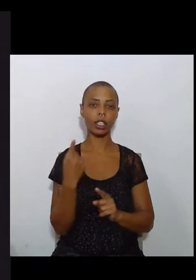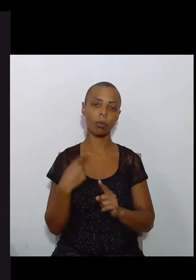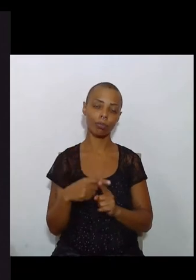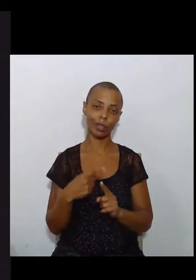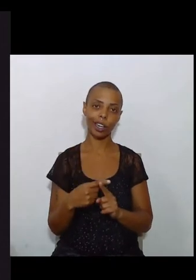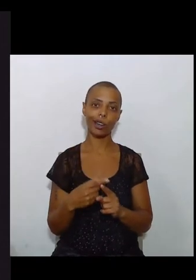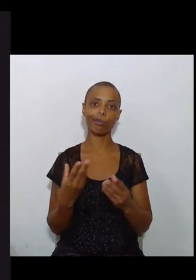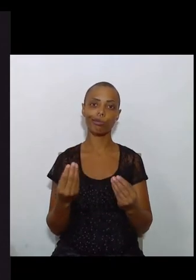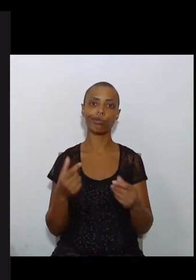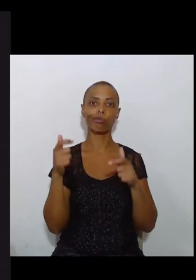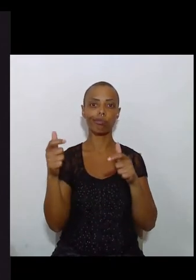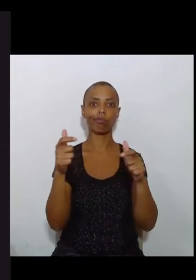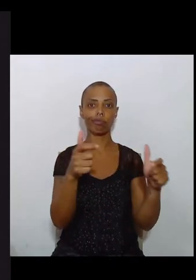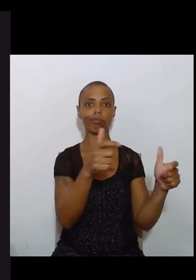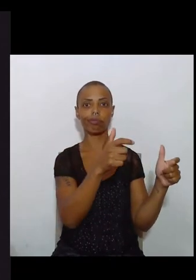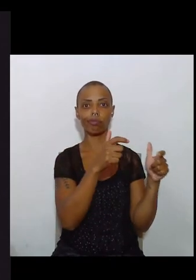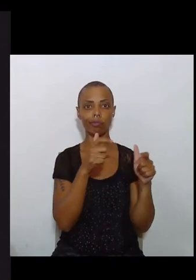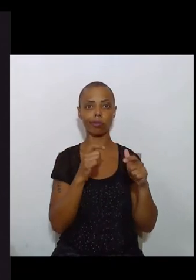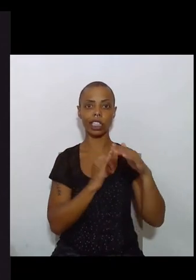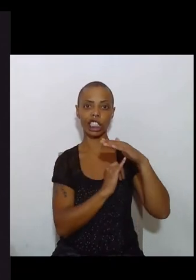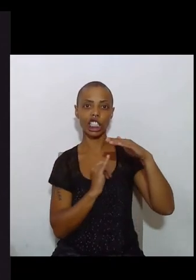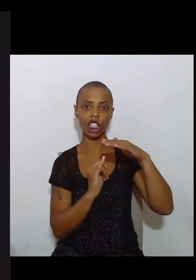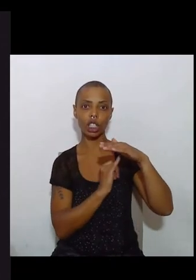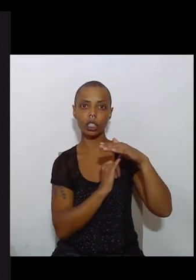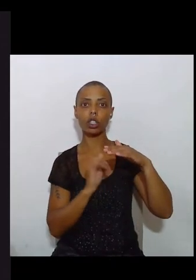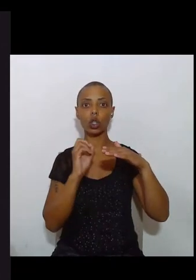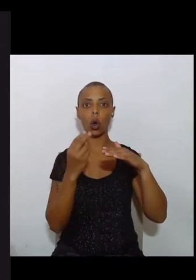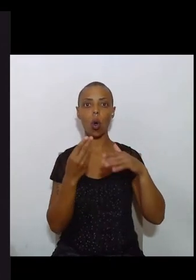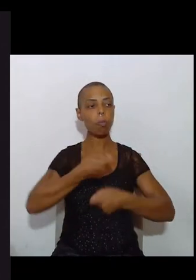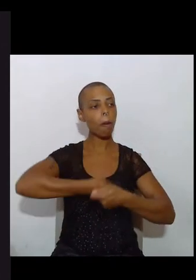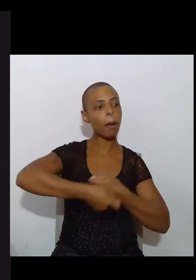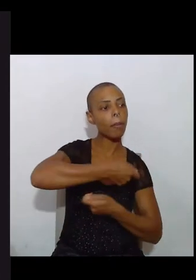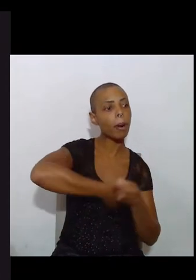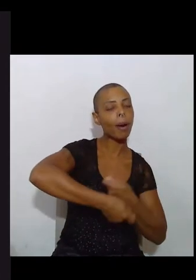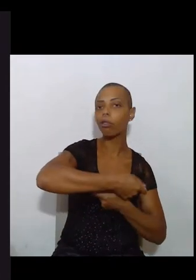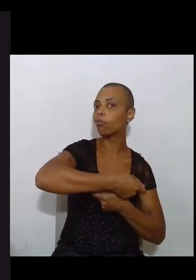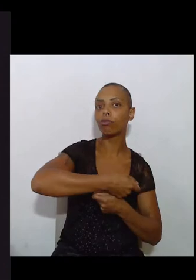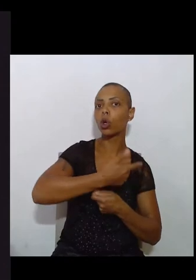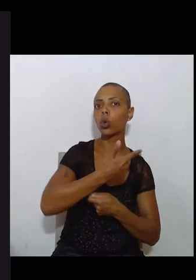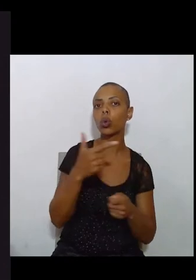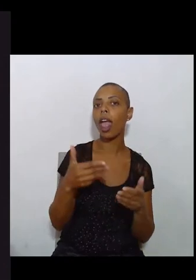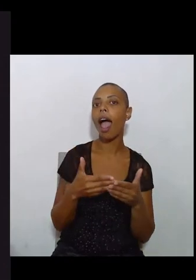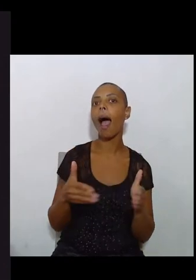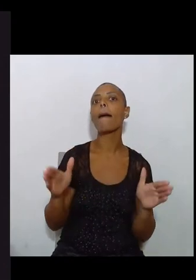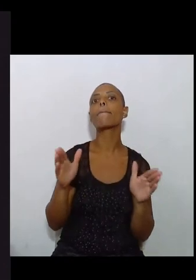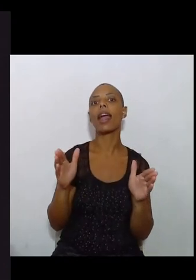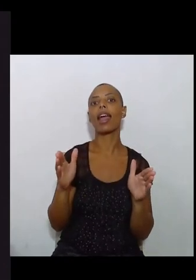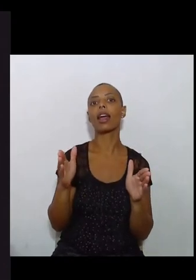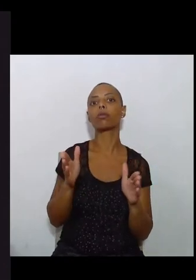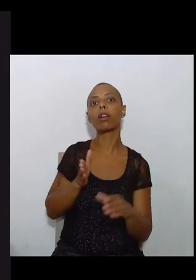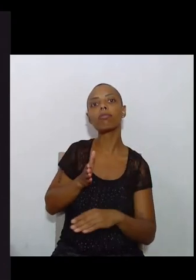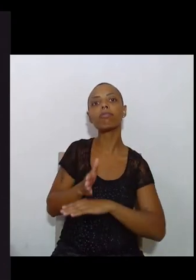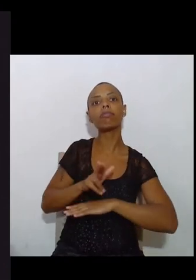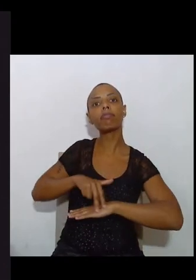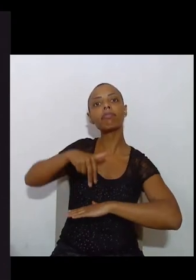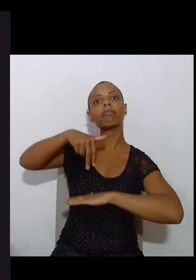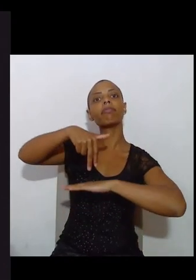assigning the name the title of artist to yourself since